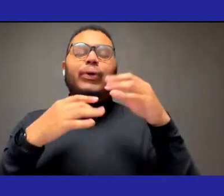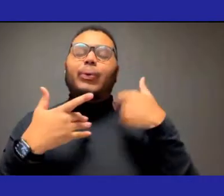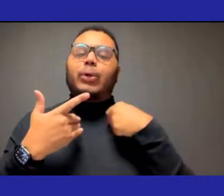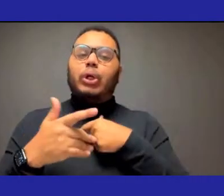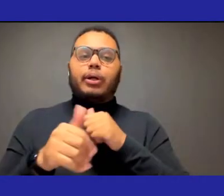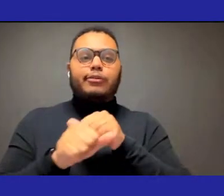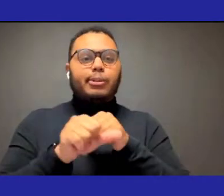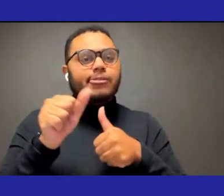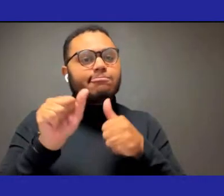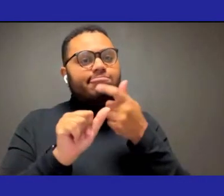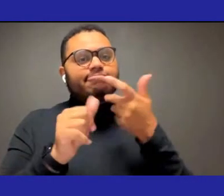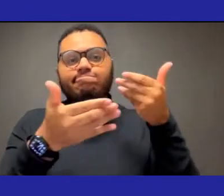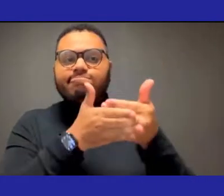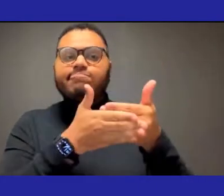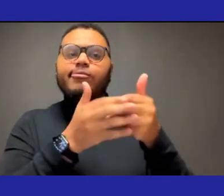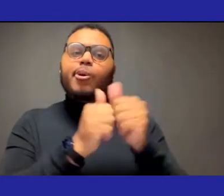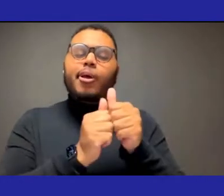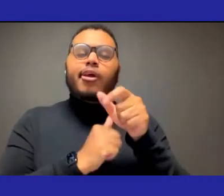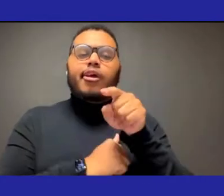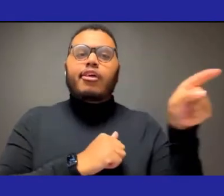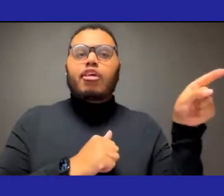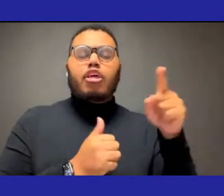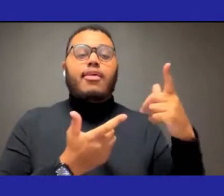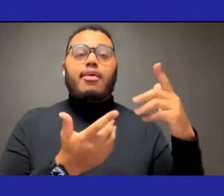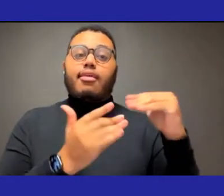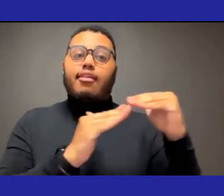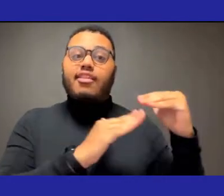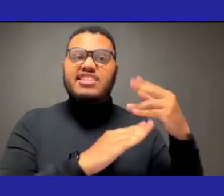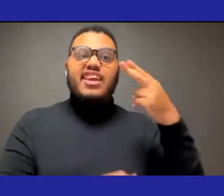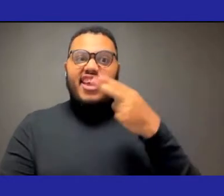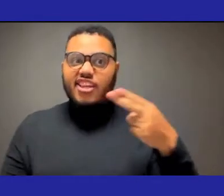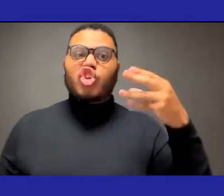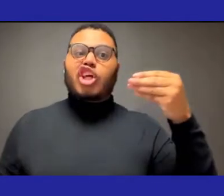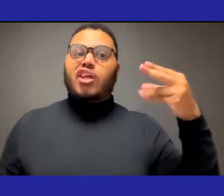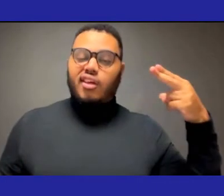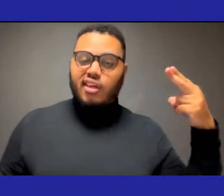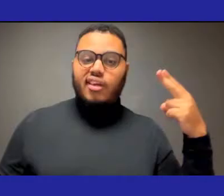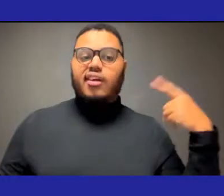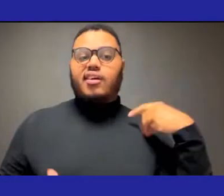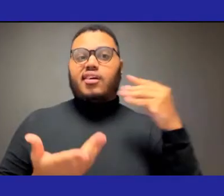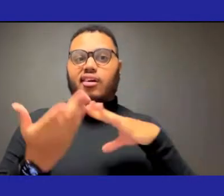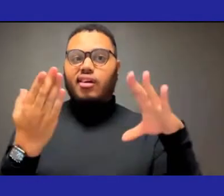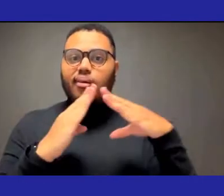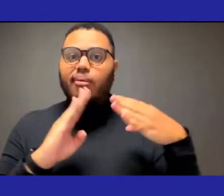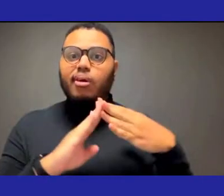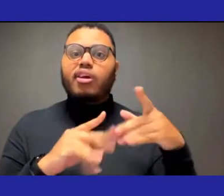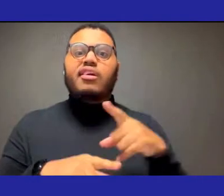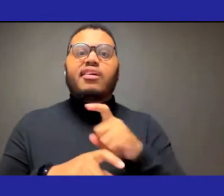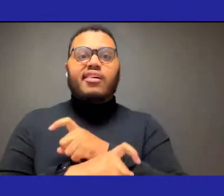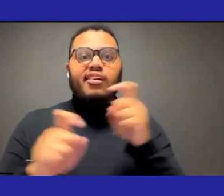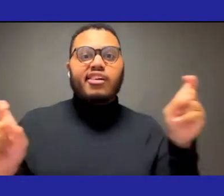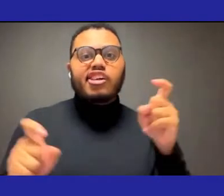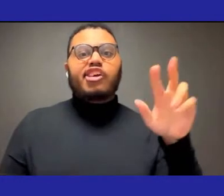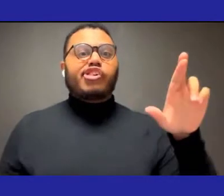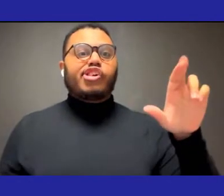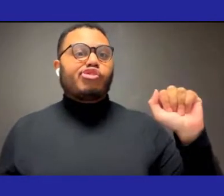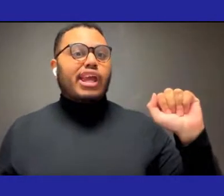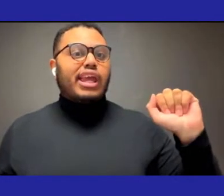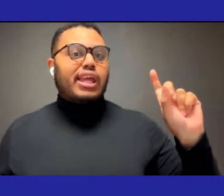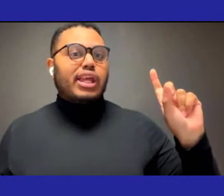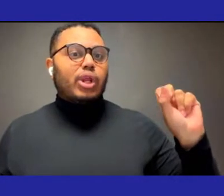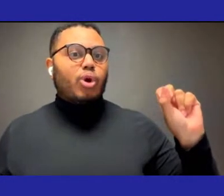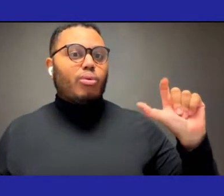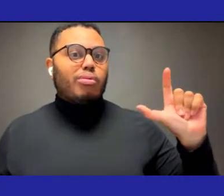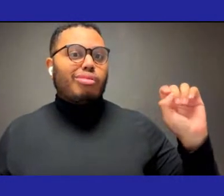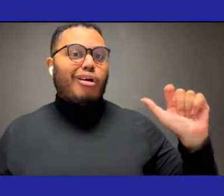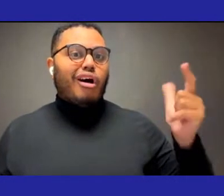closely with colleagues at H&H and with community providers who give radiologic services to improve outcomes in